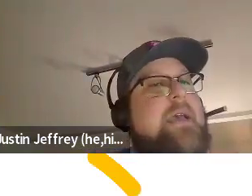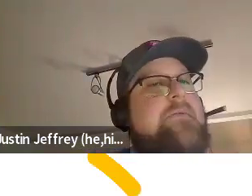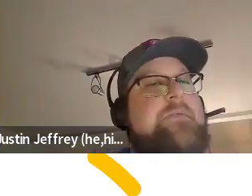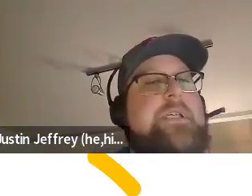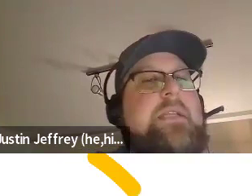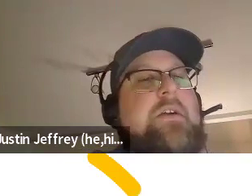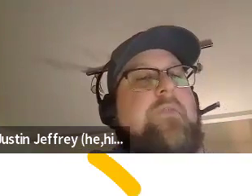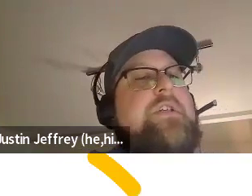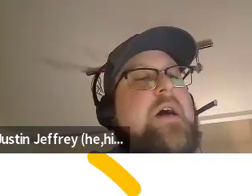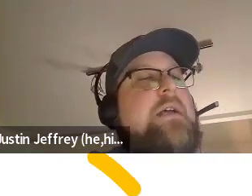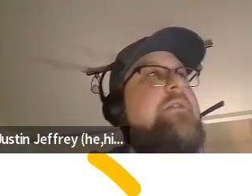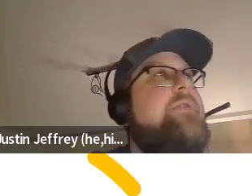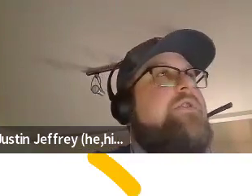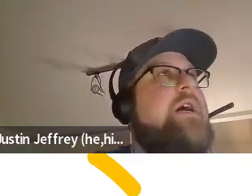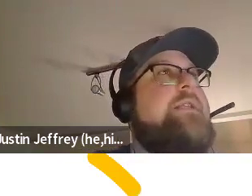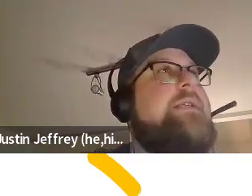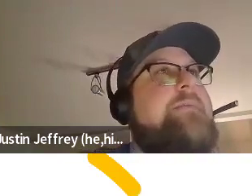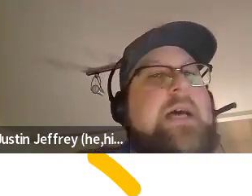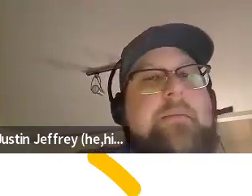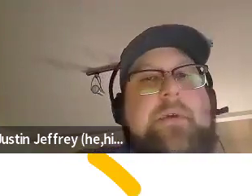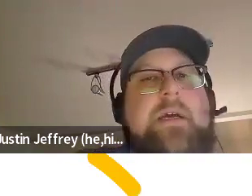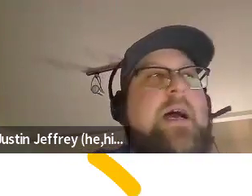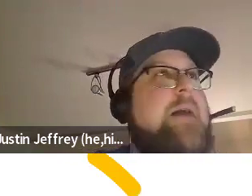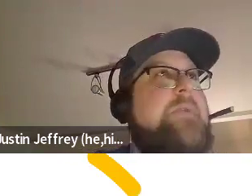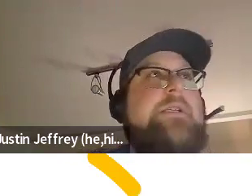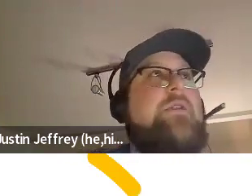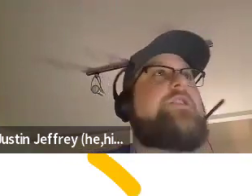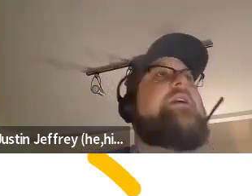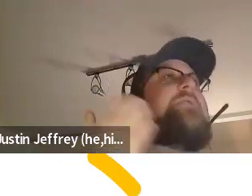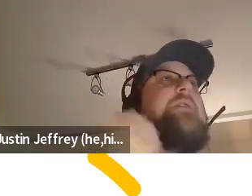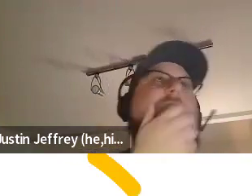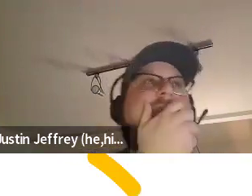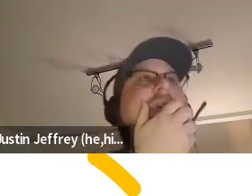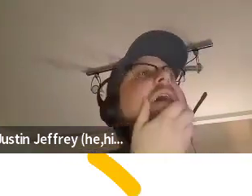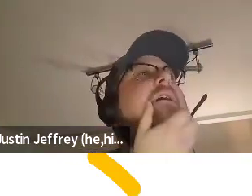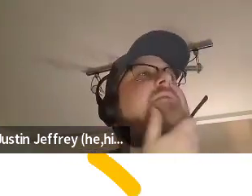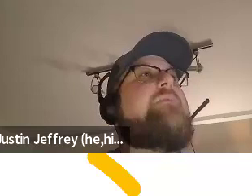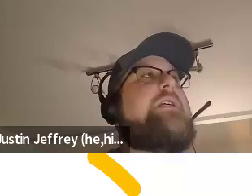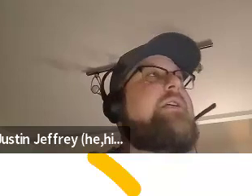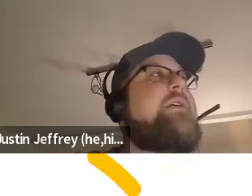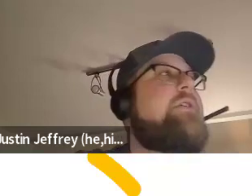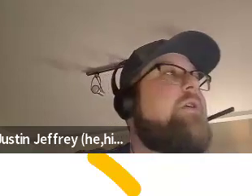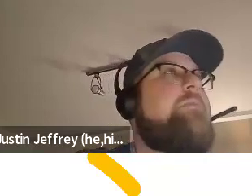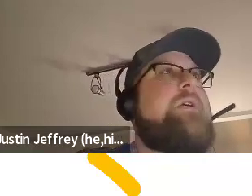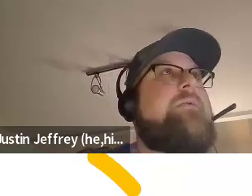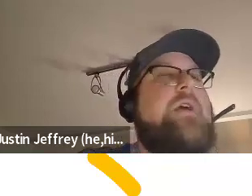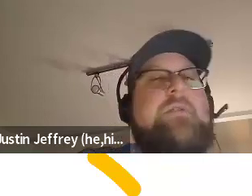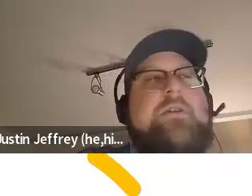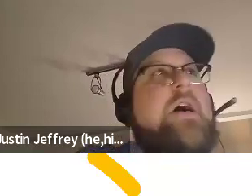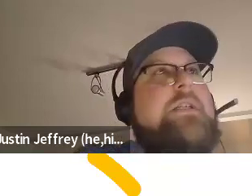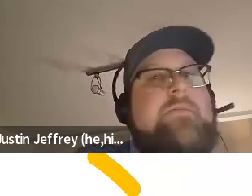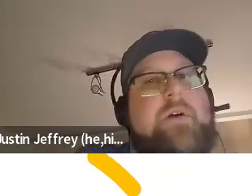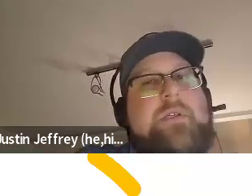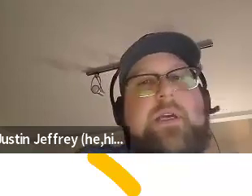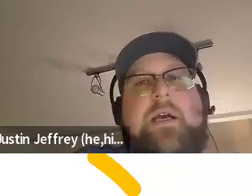Is it safe to get the COVID shot and the flu shot at the same time? This is a question I'm still getting today when we were out